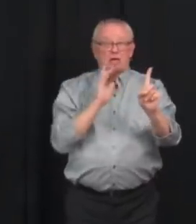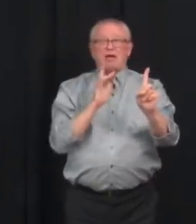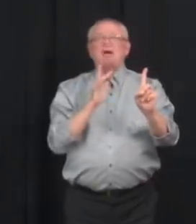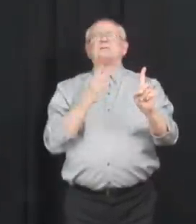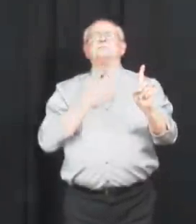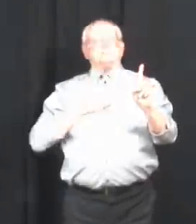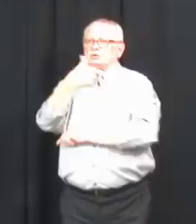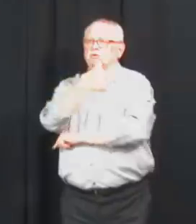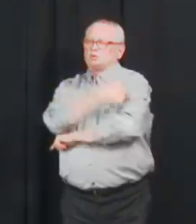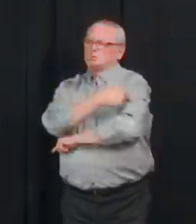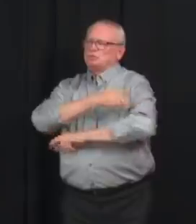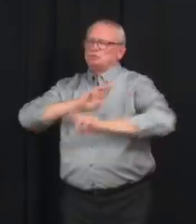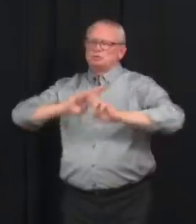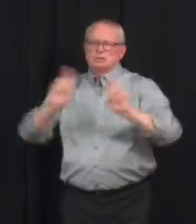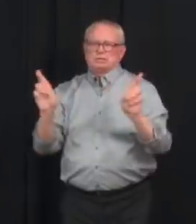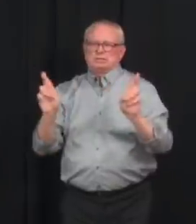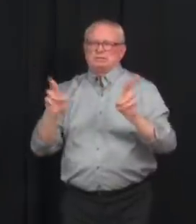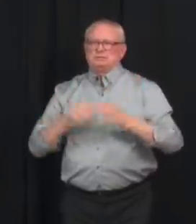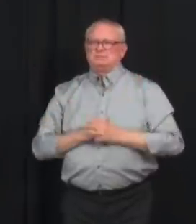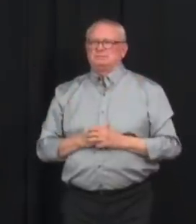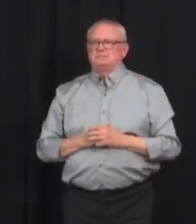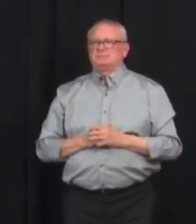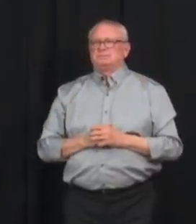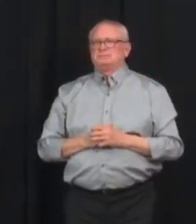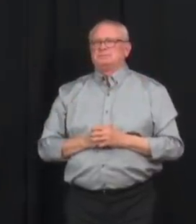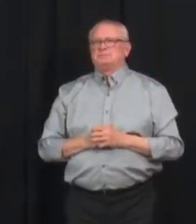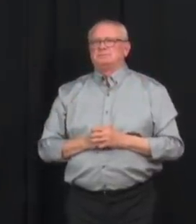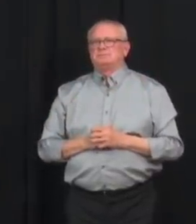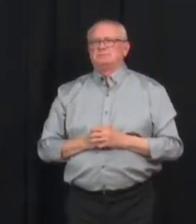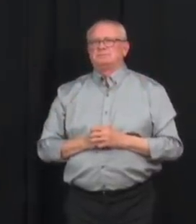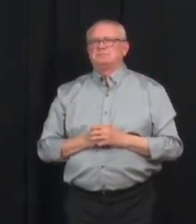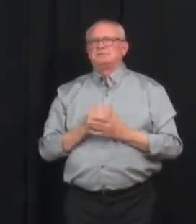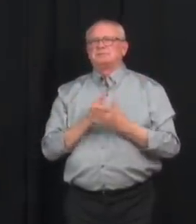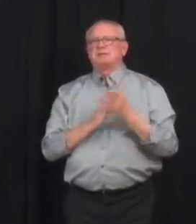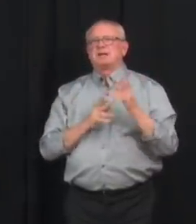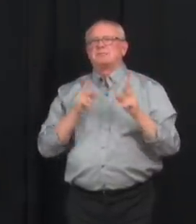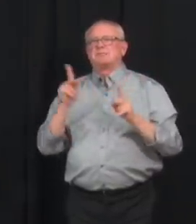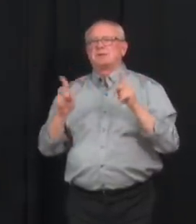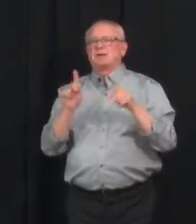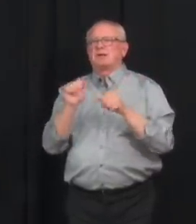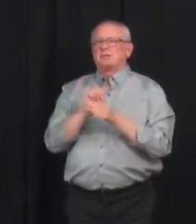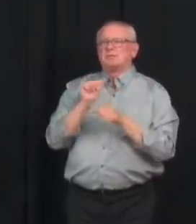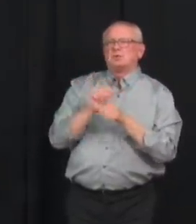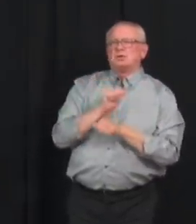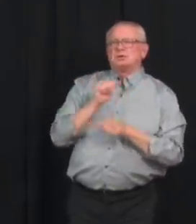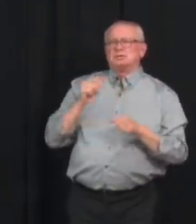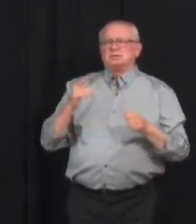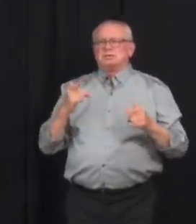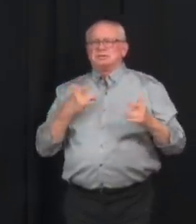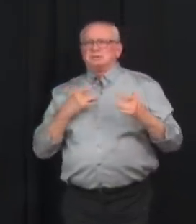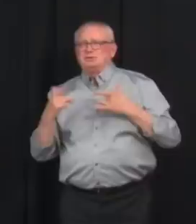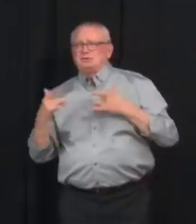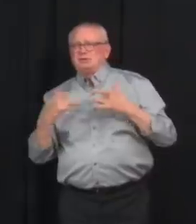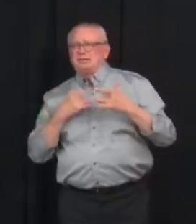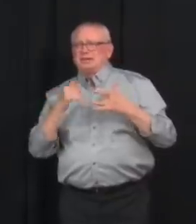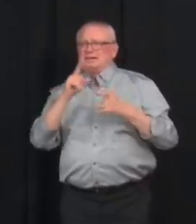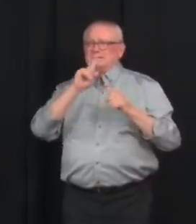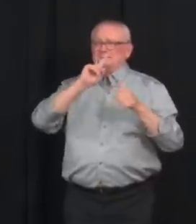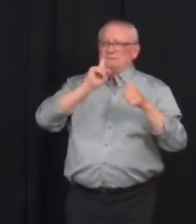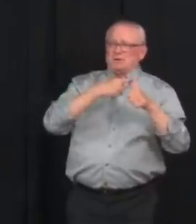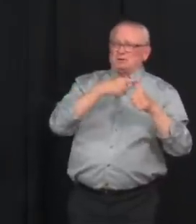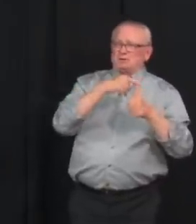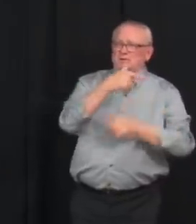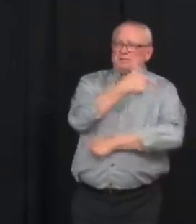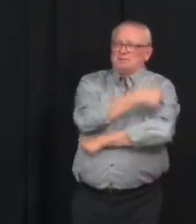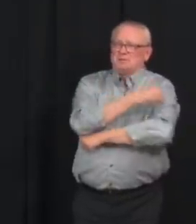everyone around you. I'm told that some Albertans have been concerned about getting a first dose with Moderna vaccine, worried that